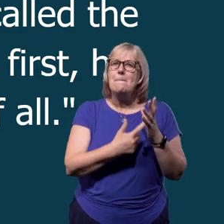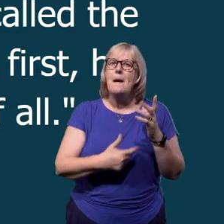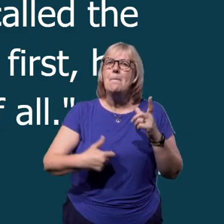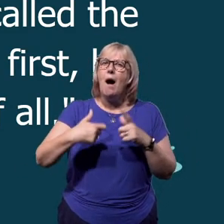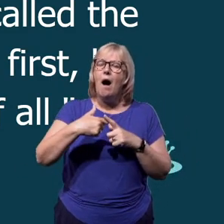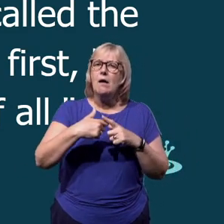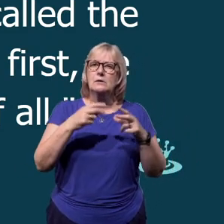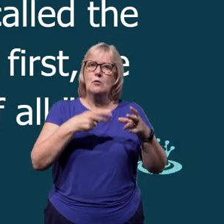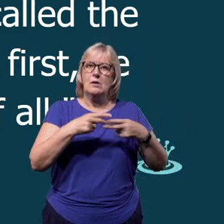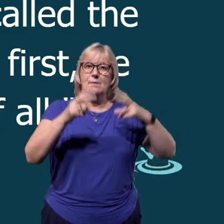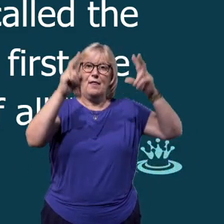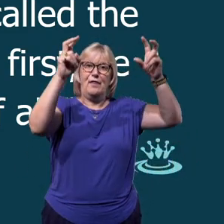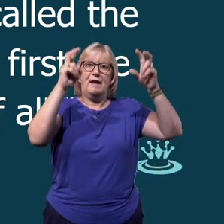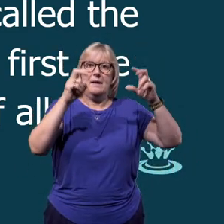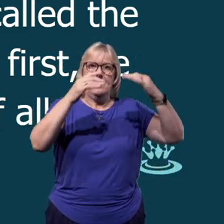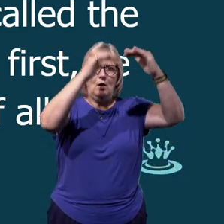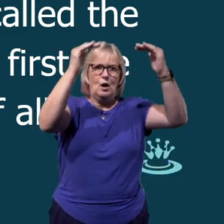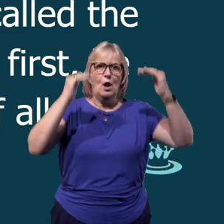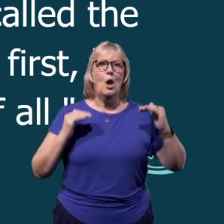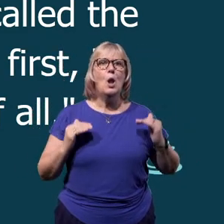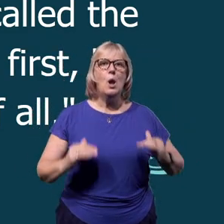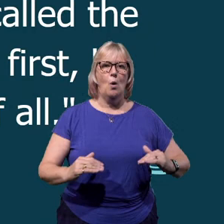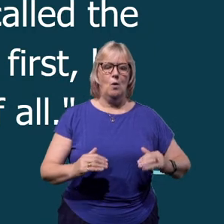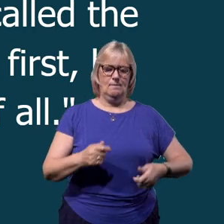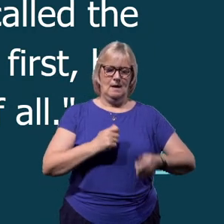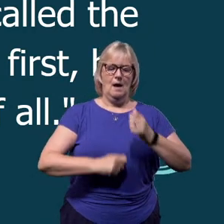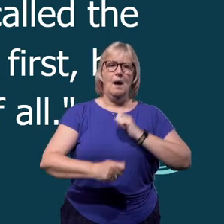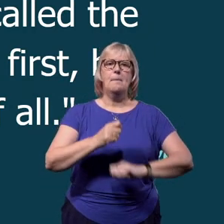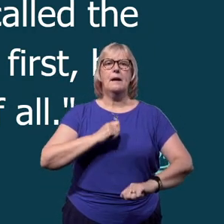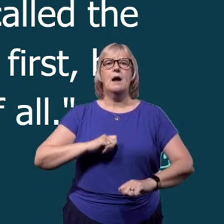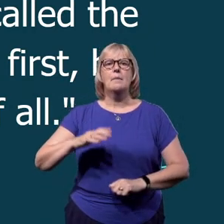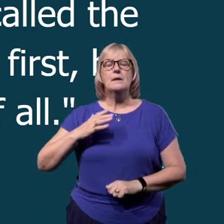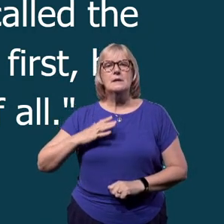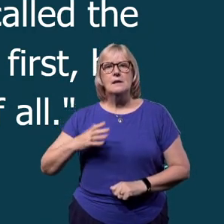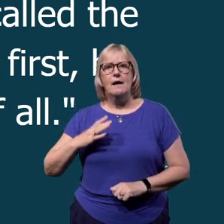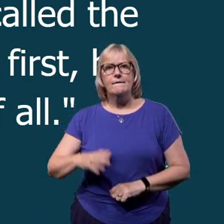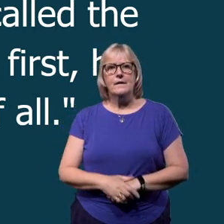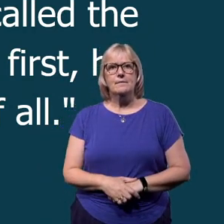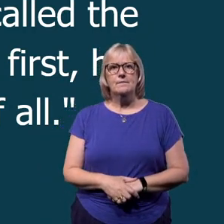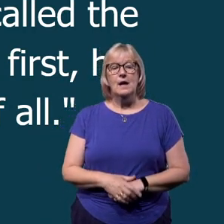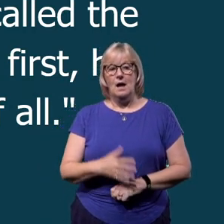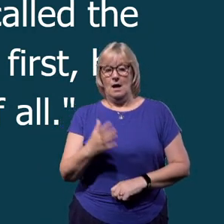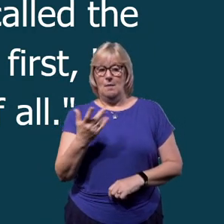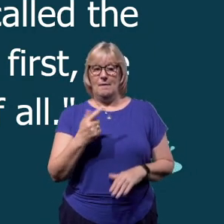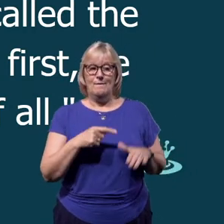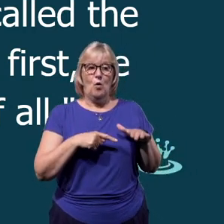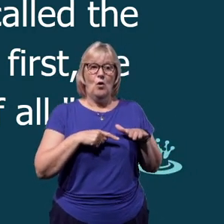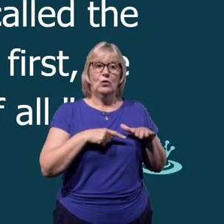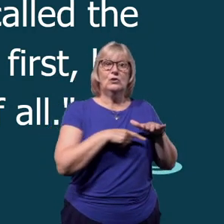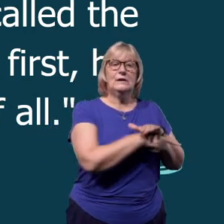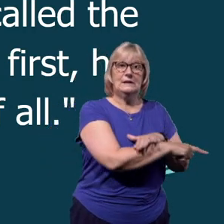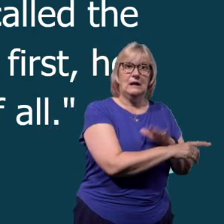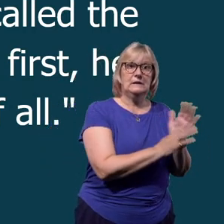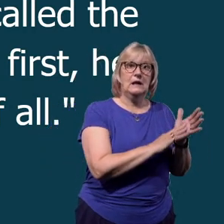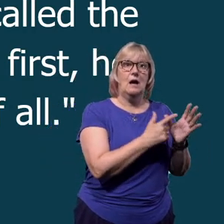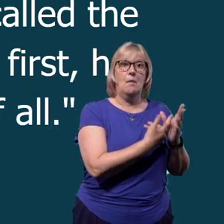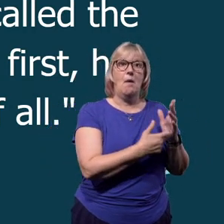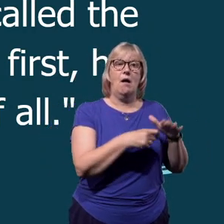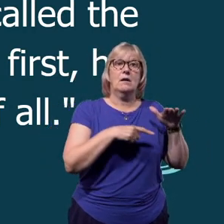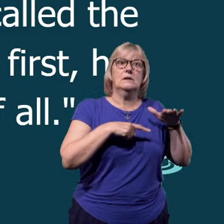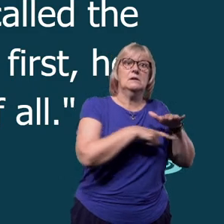low. It's being the servant. He'd gone from being a deserter to a